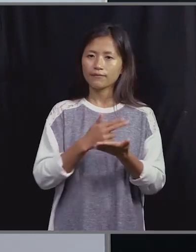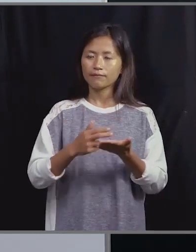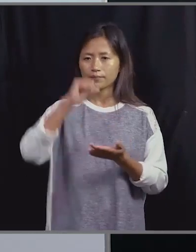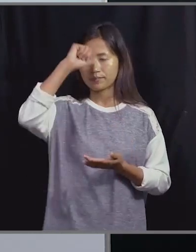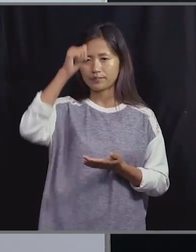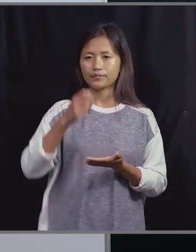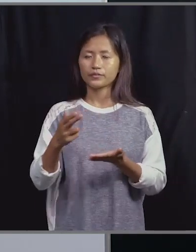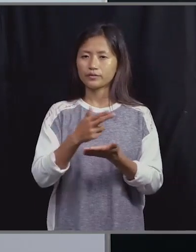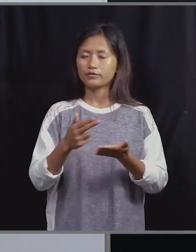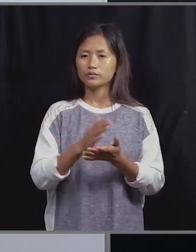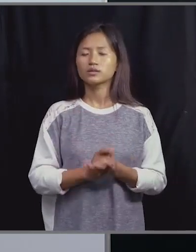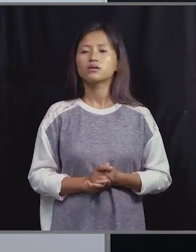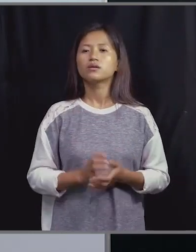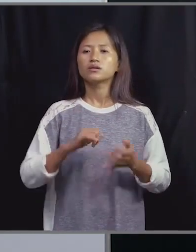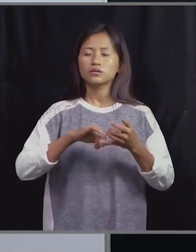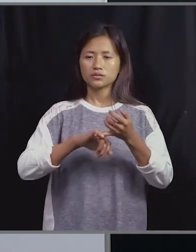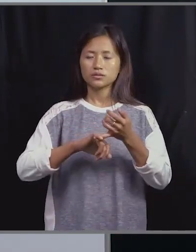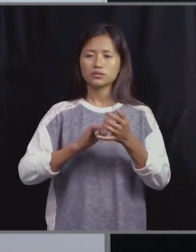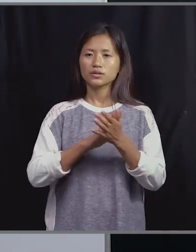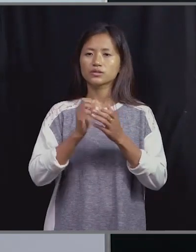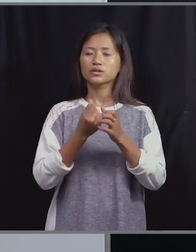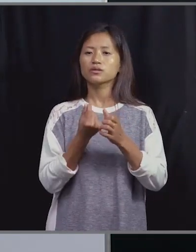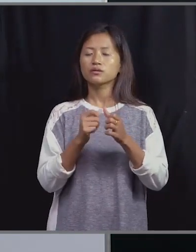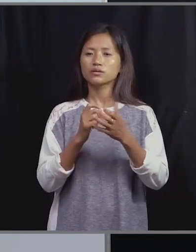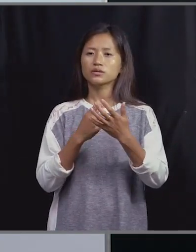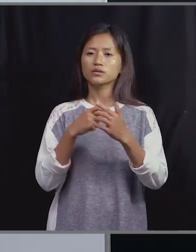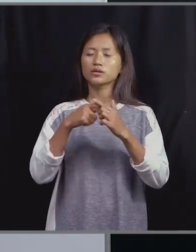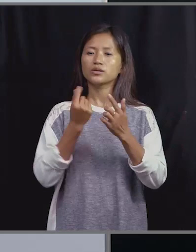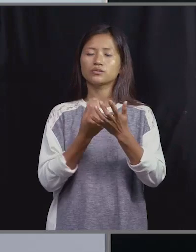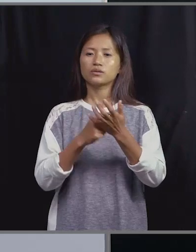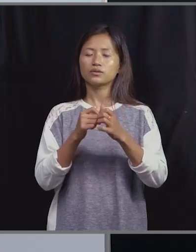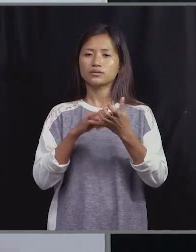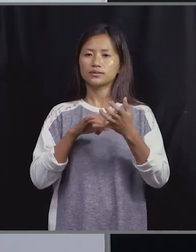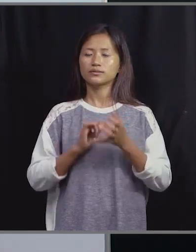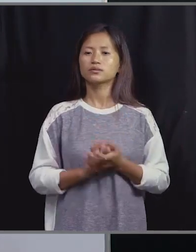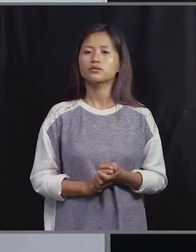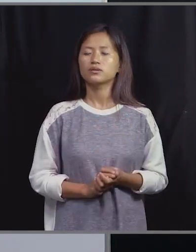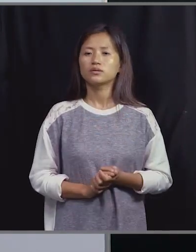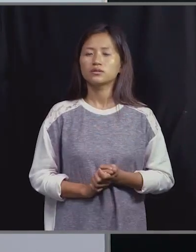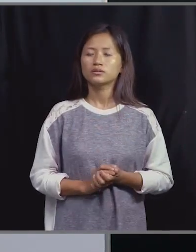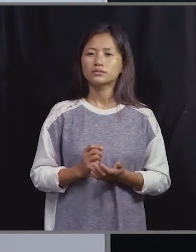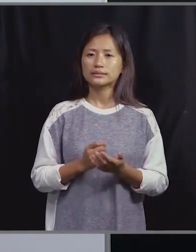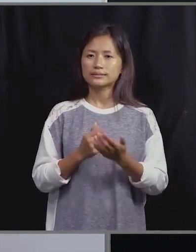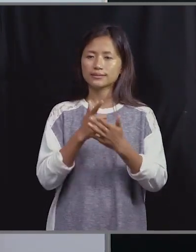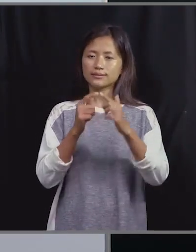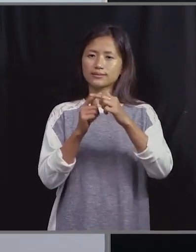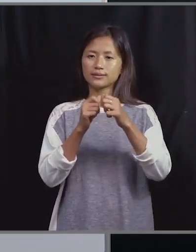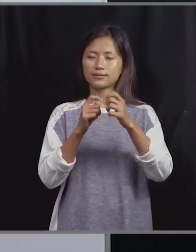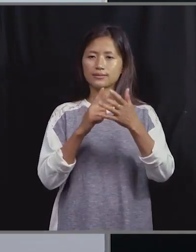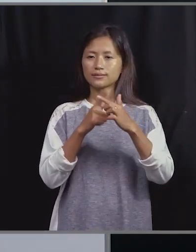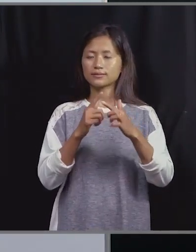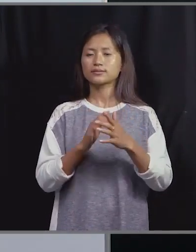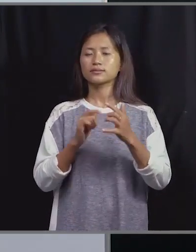as the sahukars or the moneylenders. So when the peasant failed to pay those taxes to the